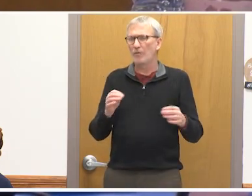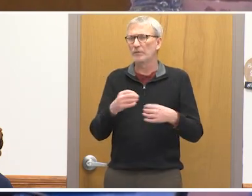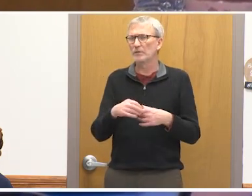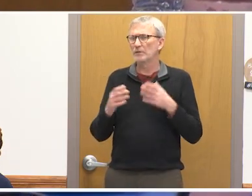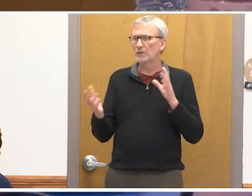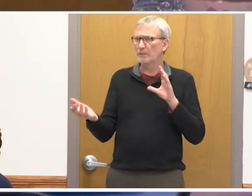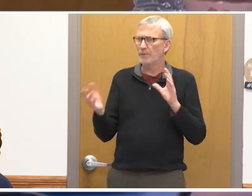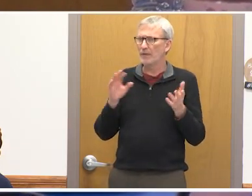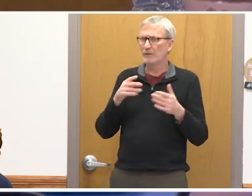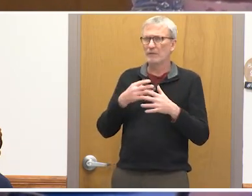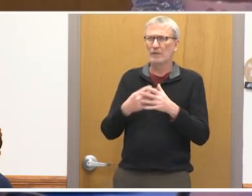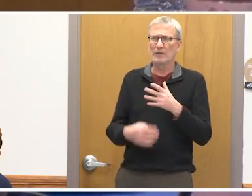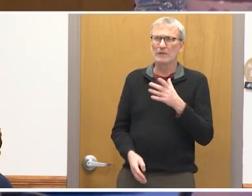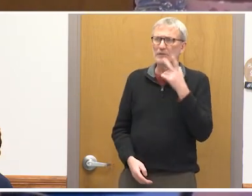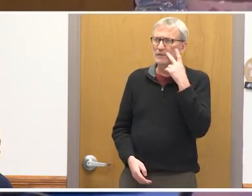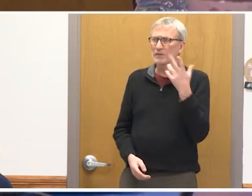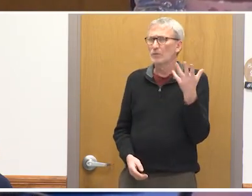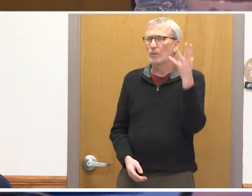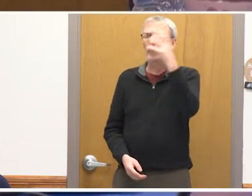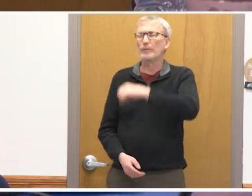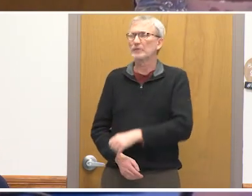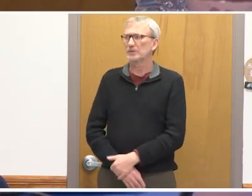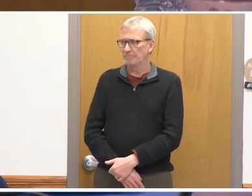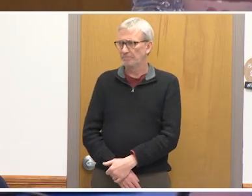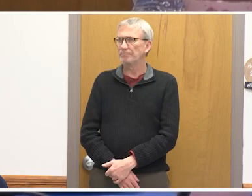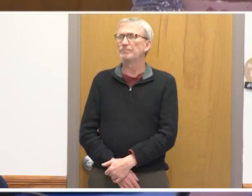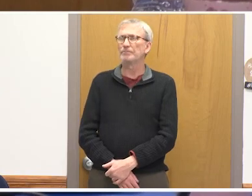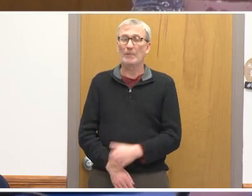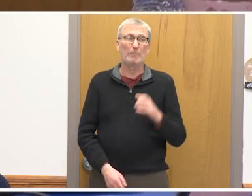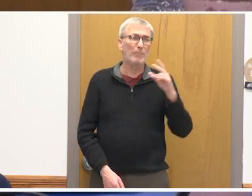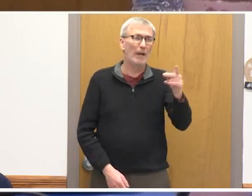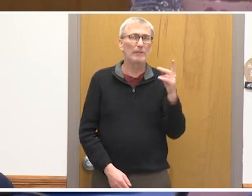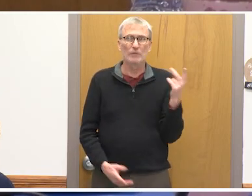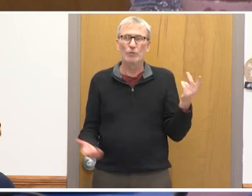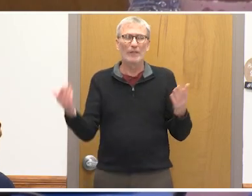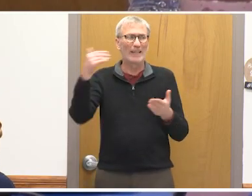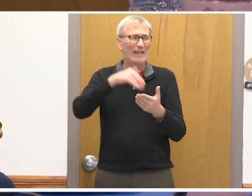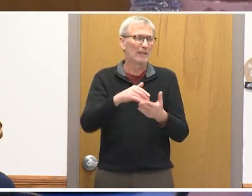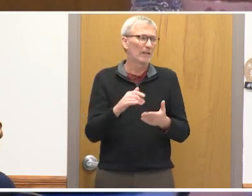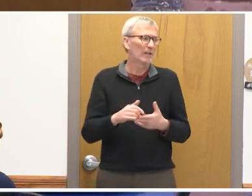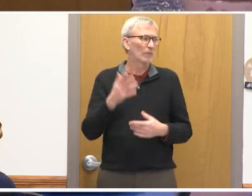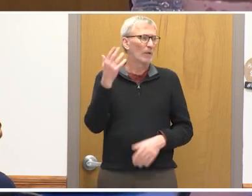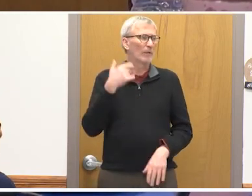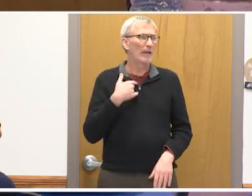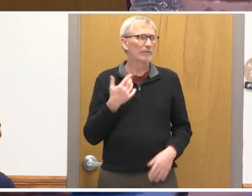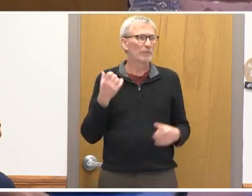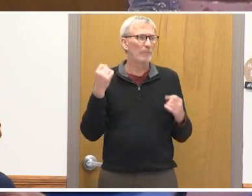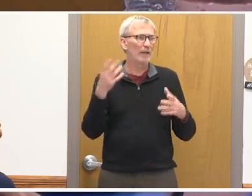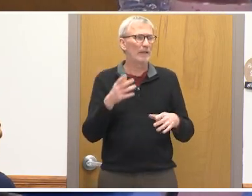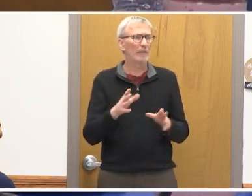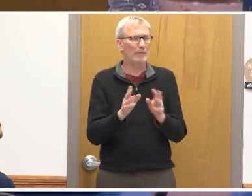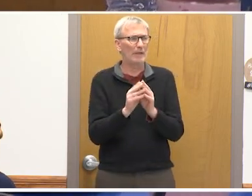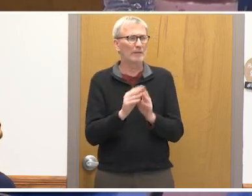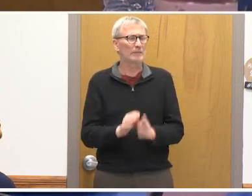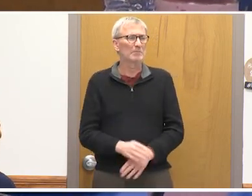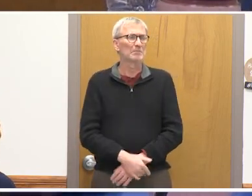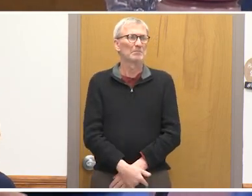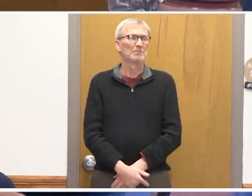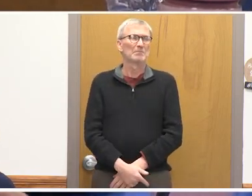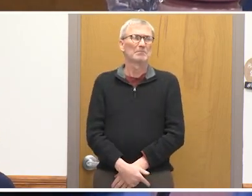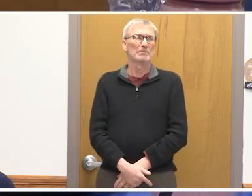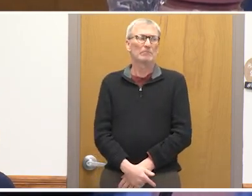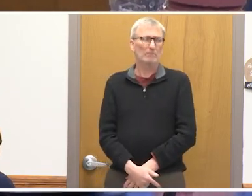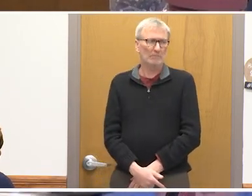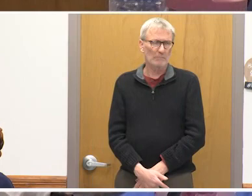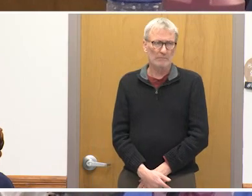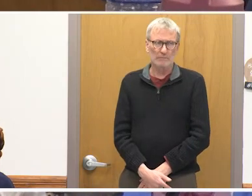and figure out where we may have missed some things and go back to the drawing board on some of it. That's why we have so many meetings about projects like this, because they go through